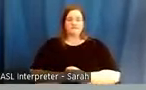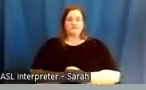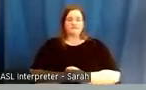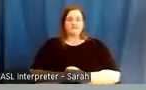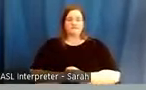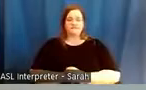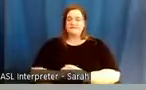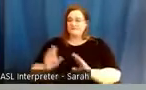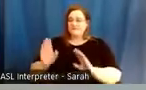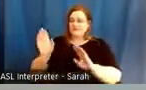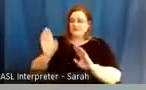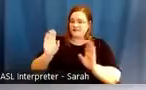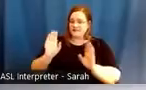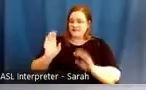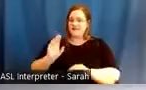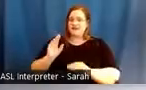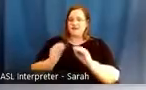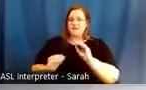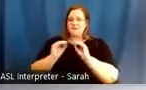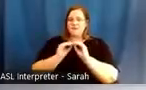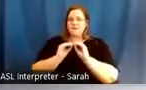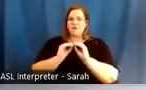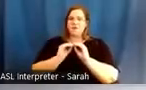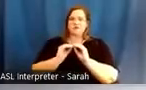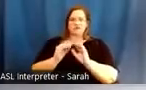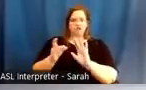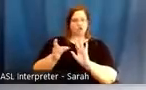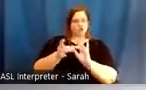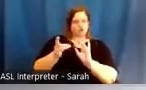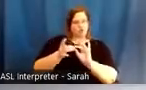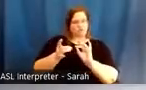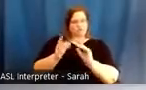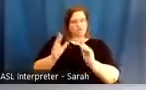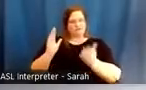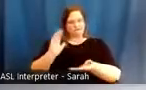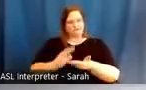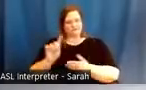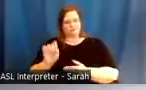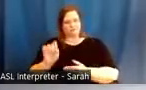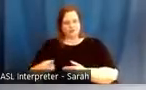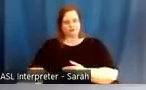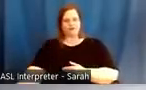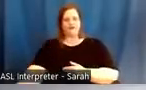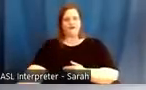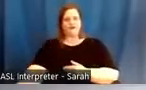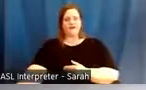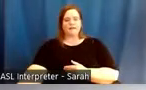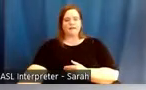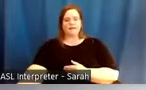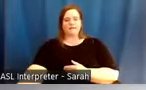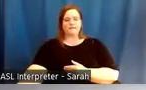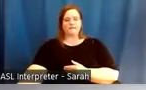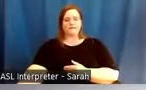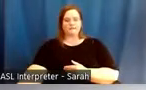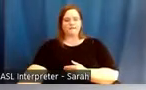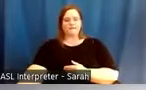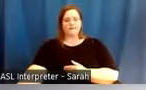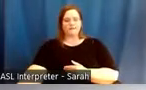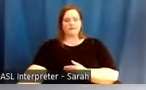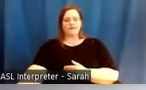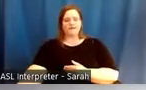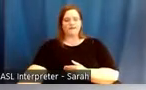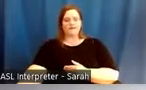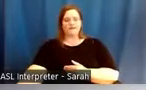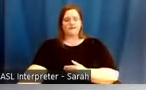Hi, this is more of a comment than a question. Really, I just want to give a huge shout out to